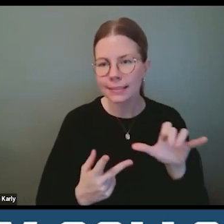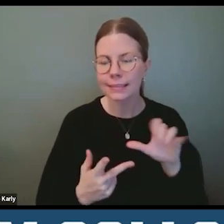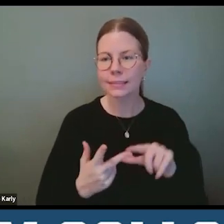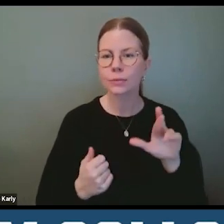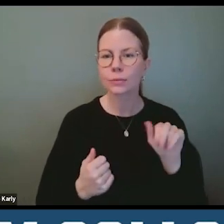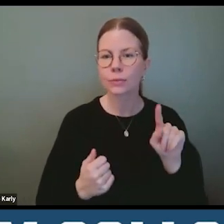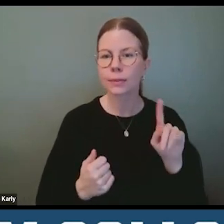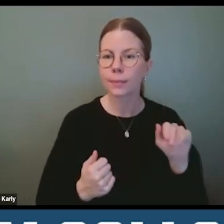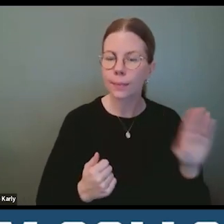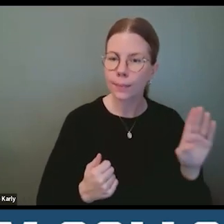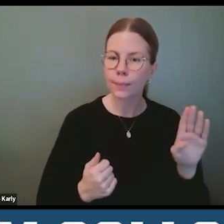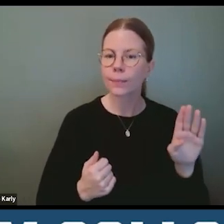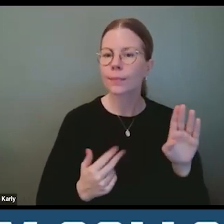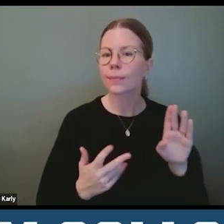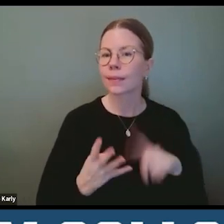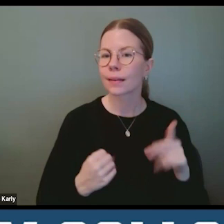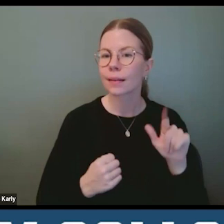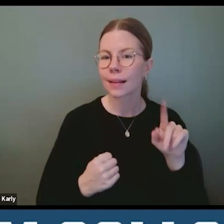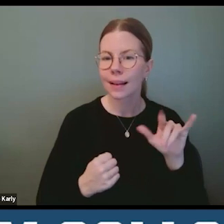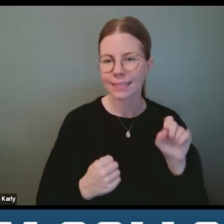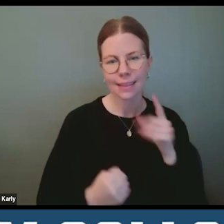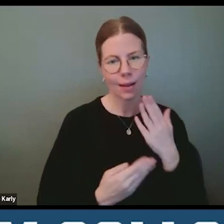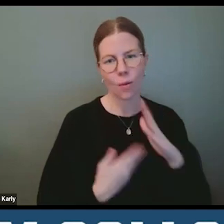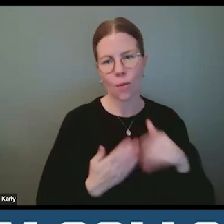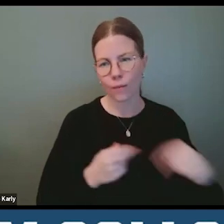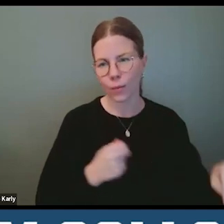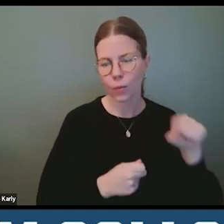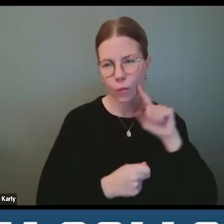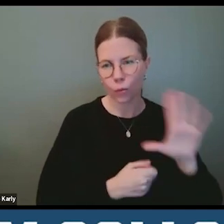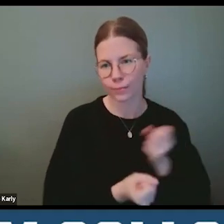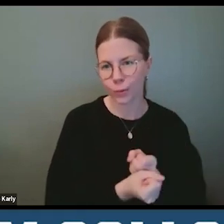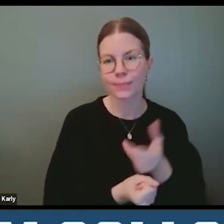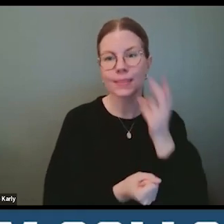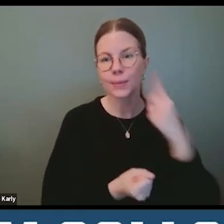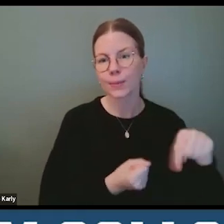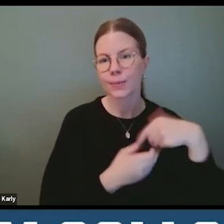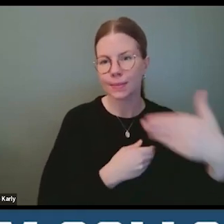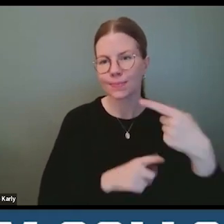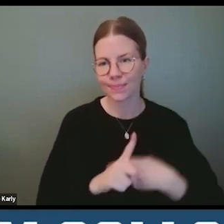outside. And thank all of you for coming. See you at the next one.